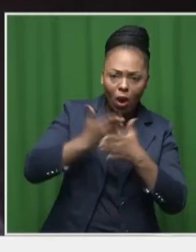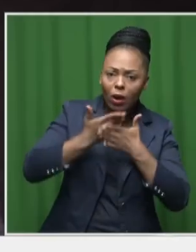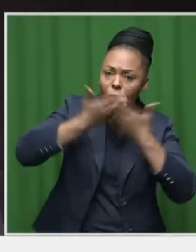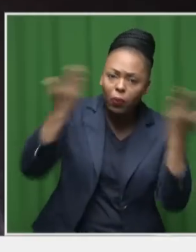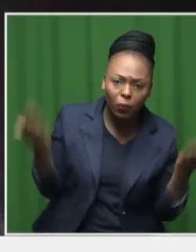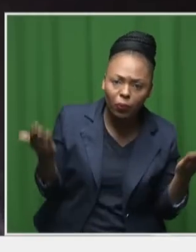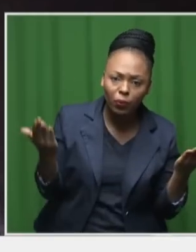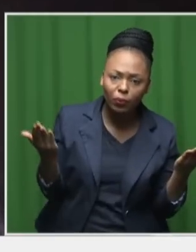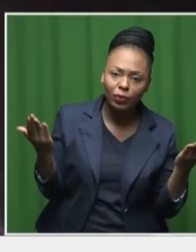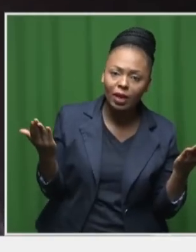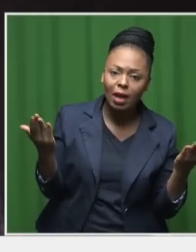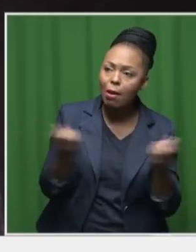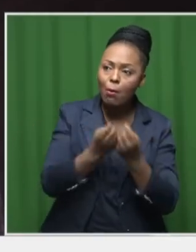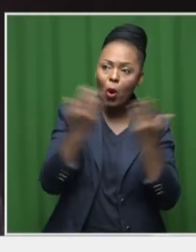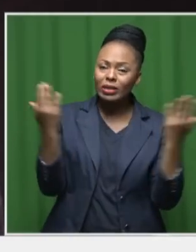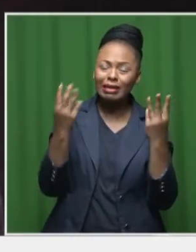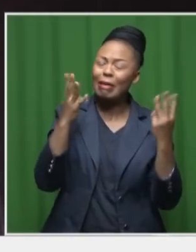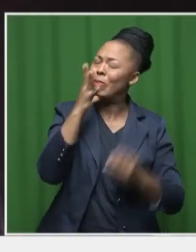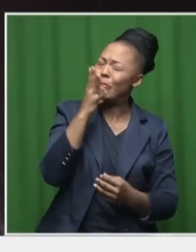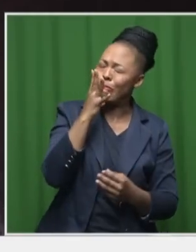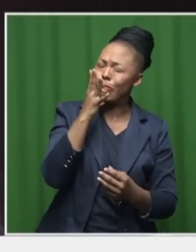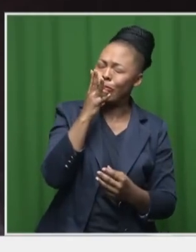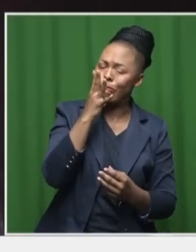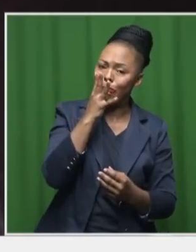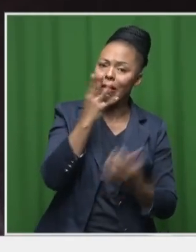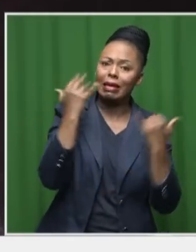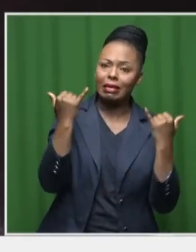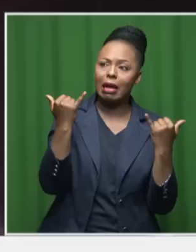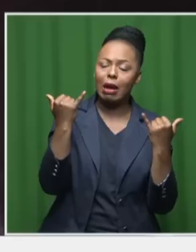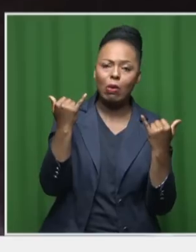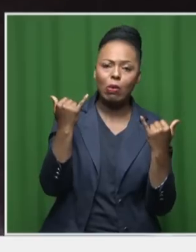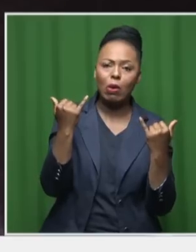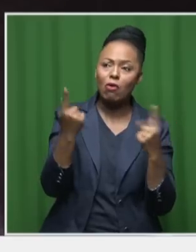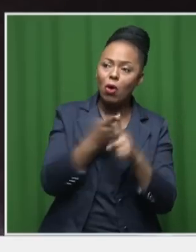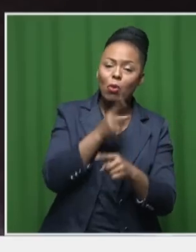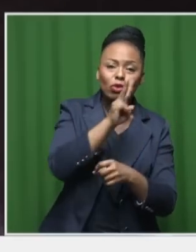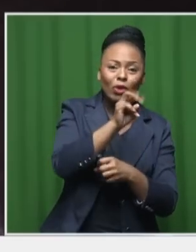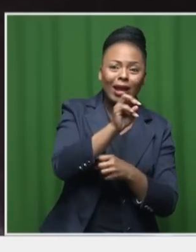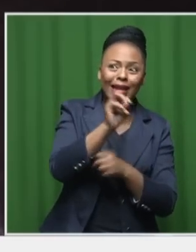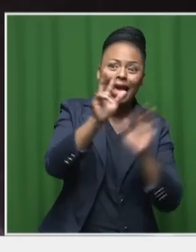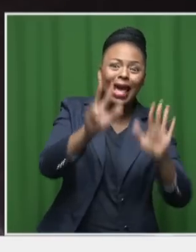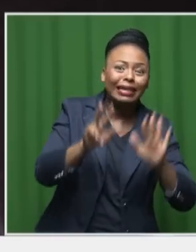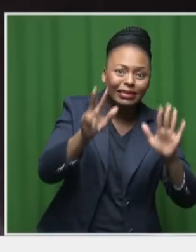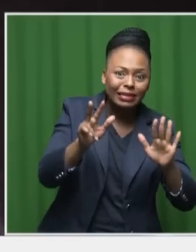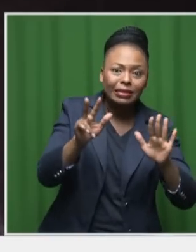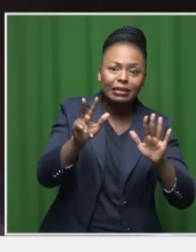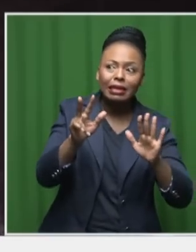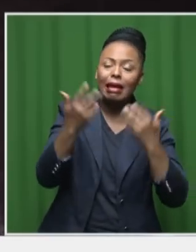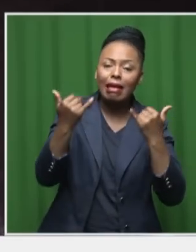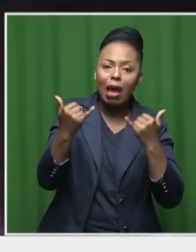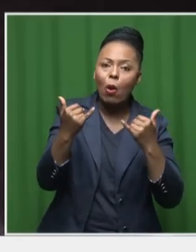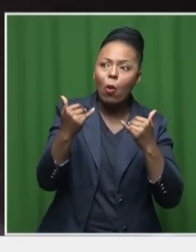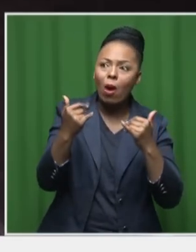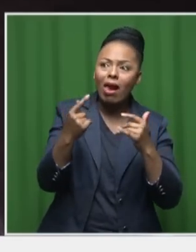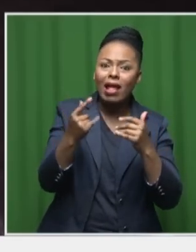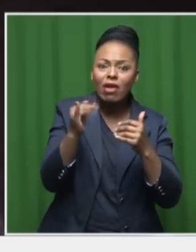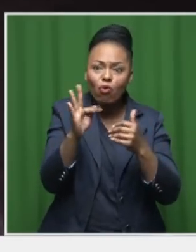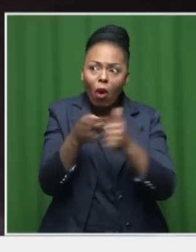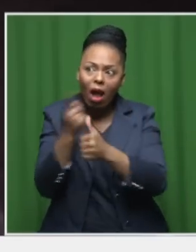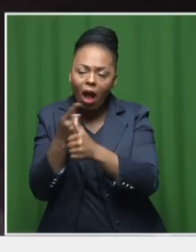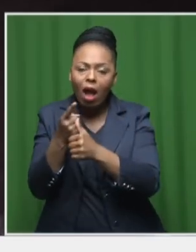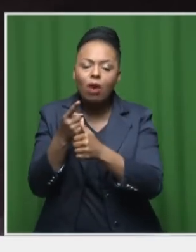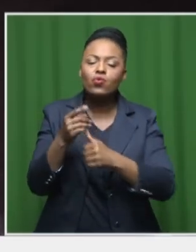absolute and relative numbers, that it has increased from 2008 in absolute numbers from about